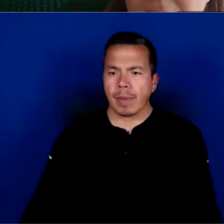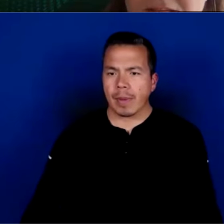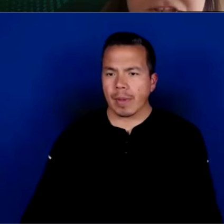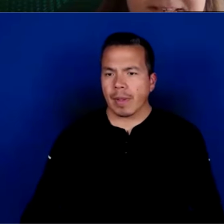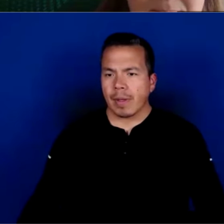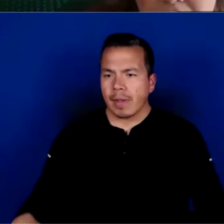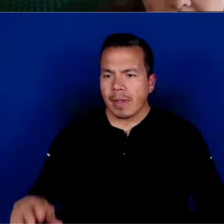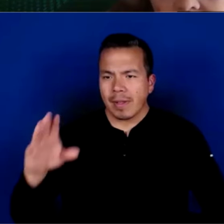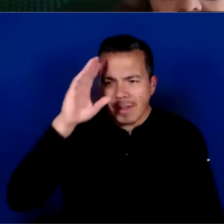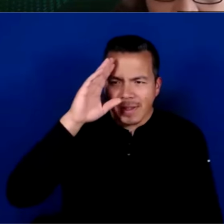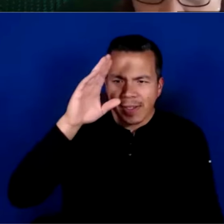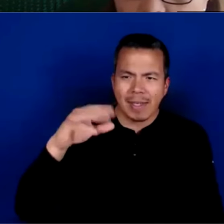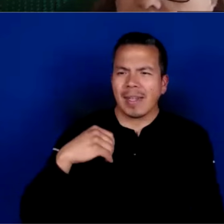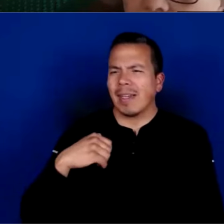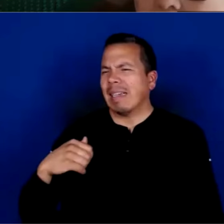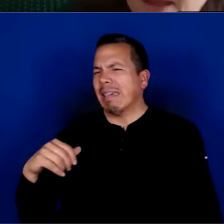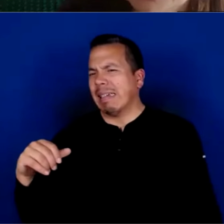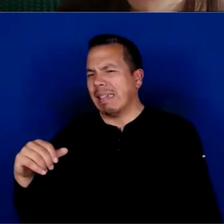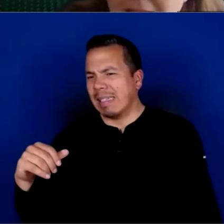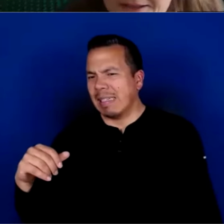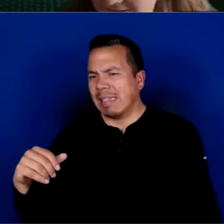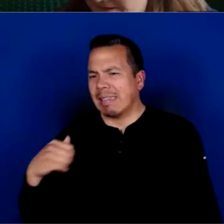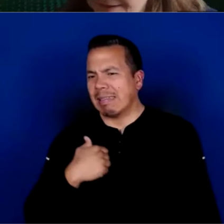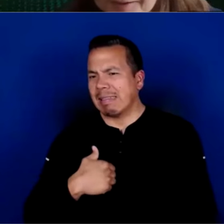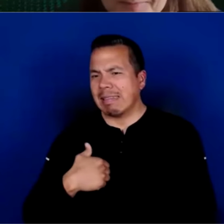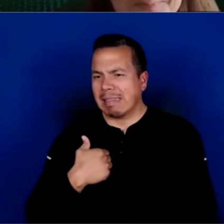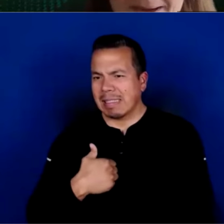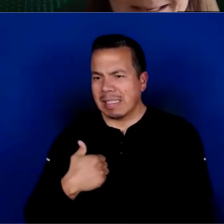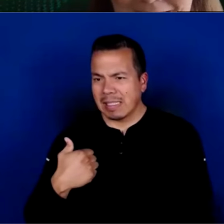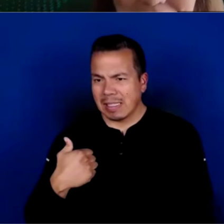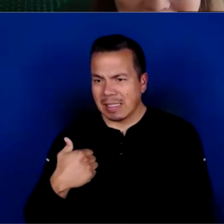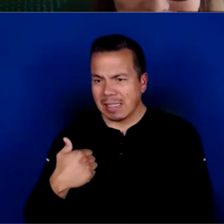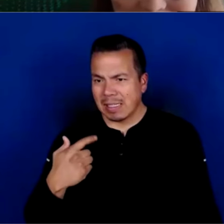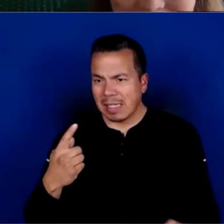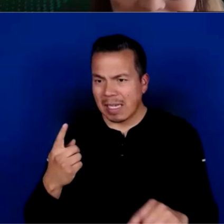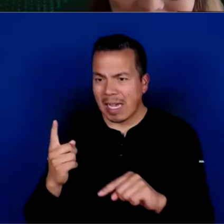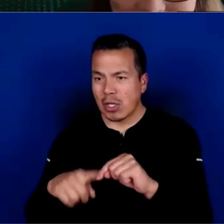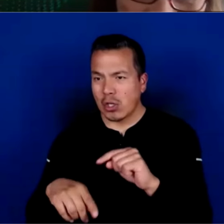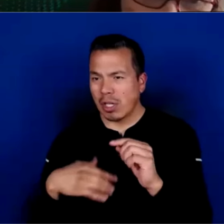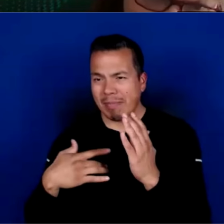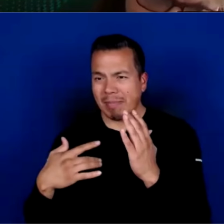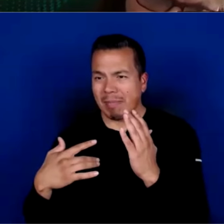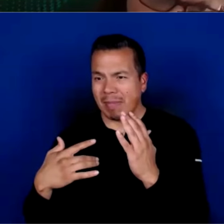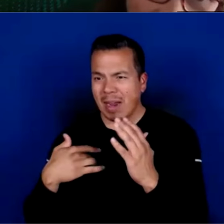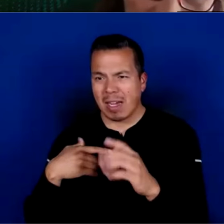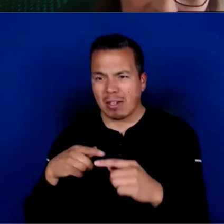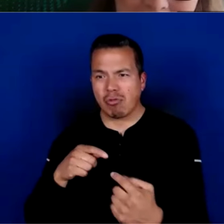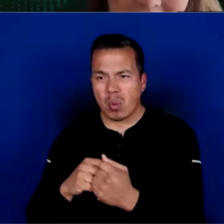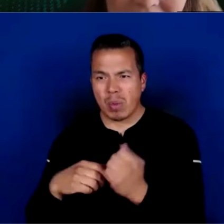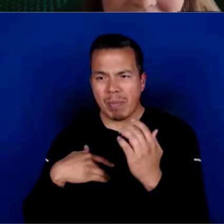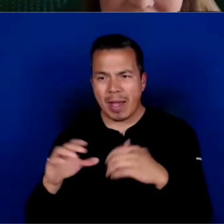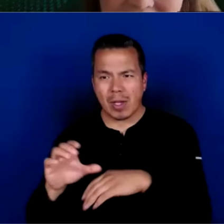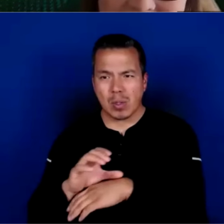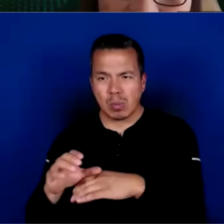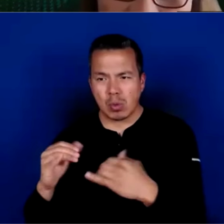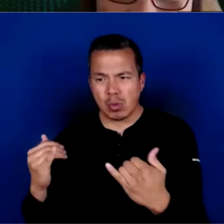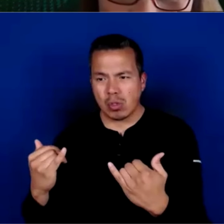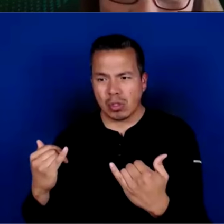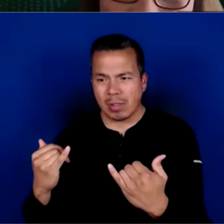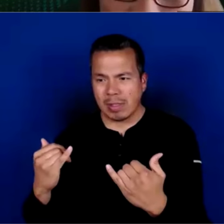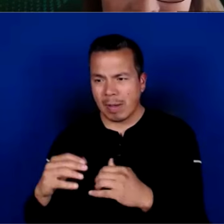I apologize, Deborah. I could not get my my technology to work for a minute there.